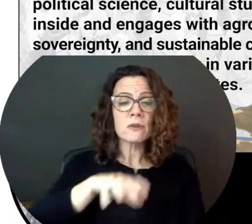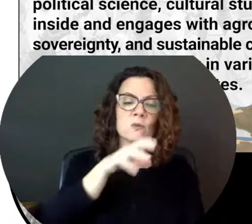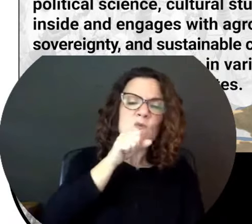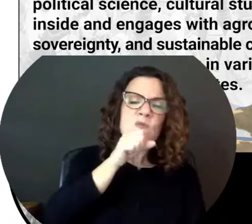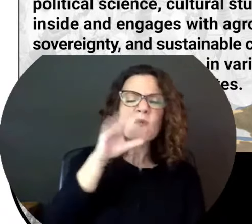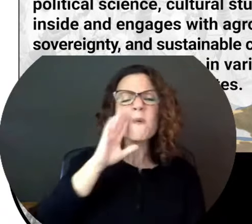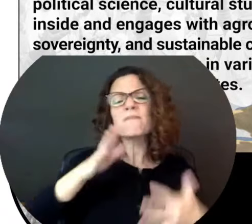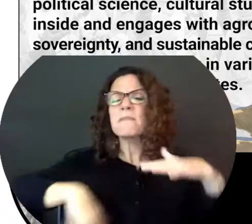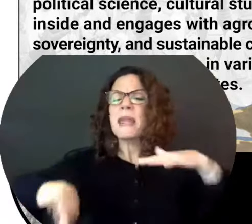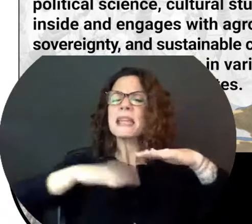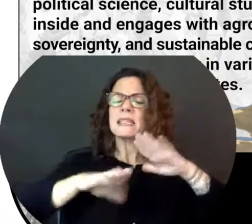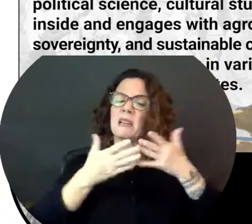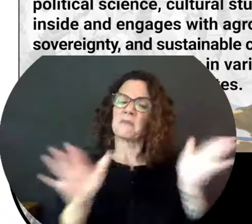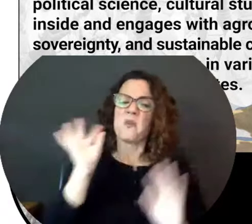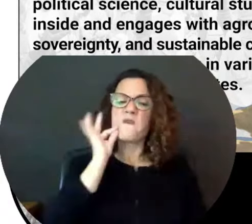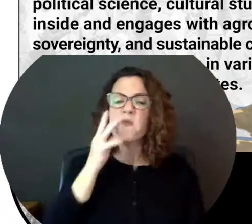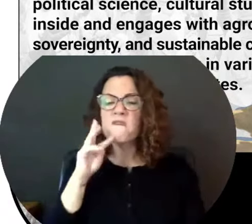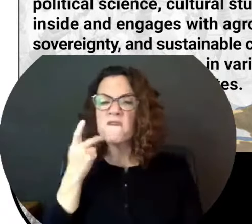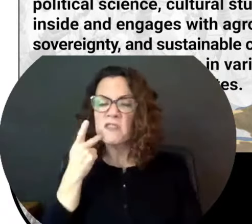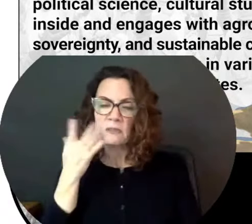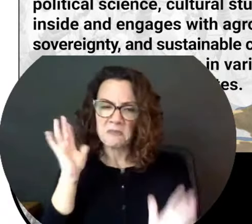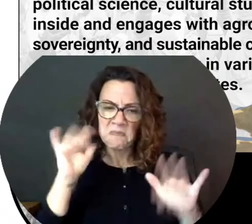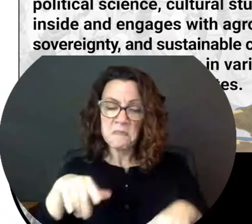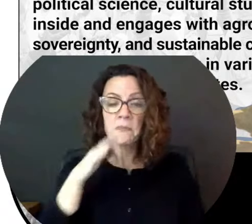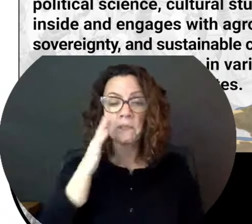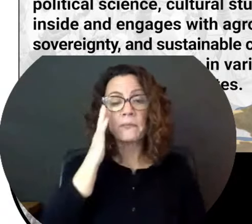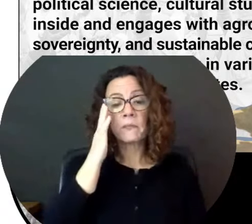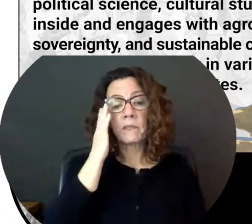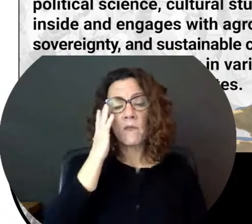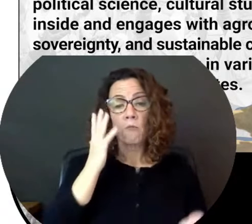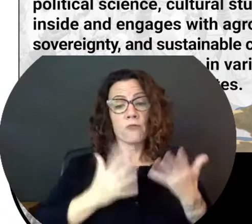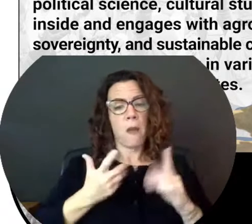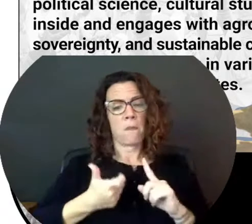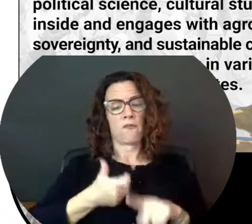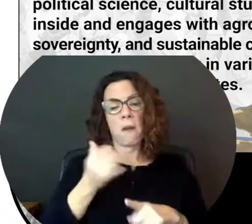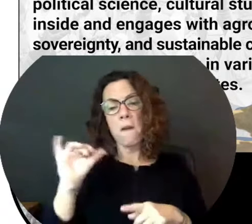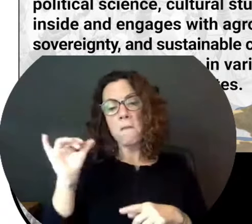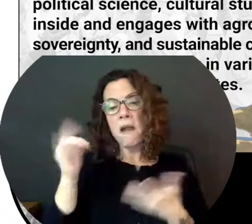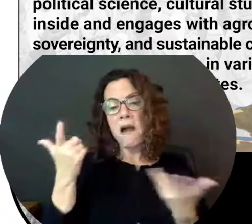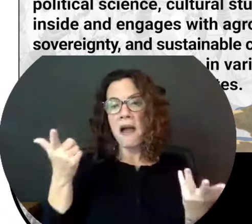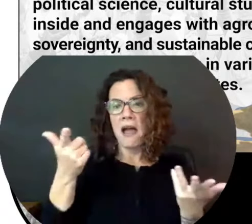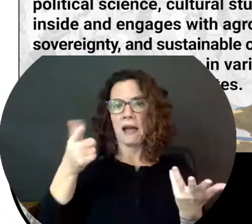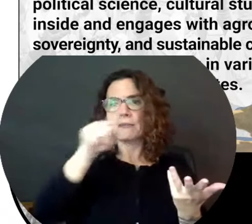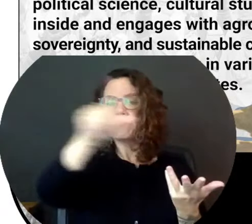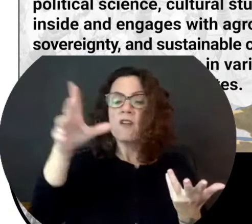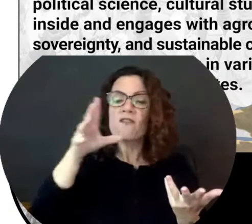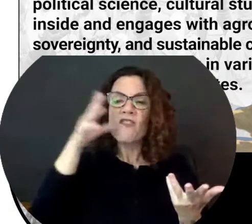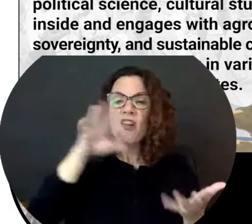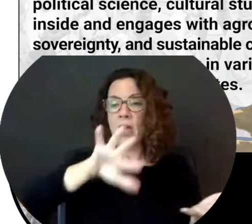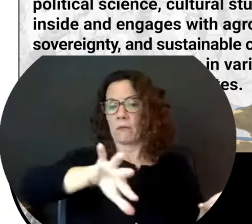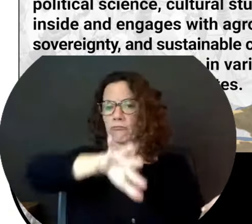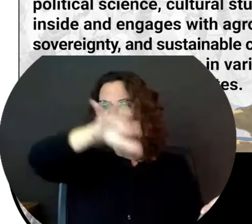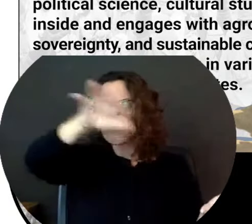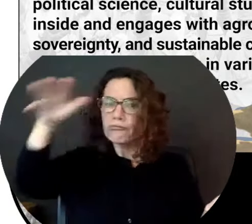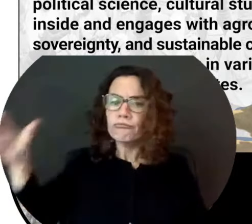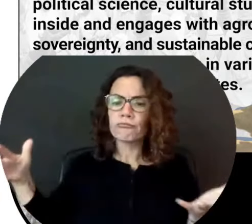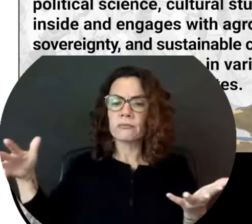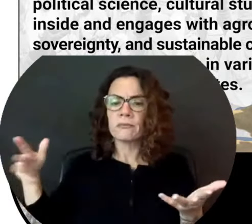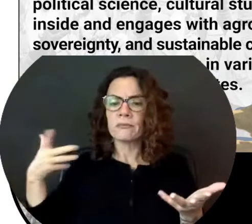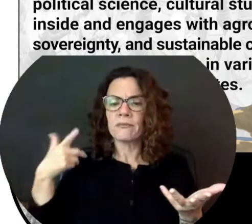from like surplus farms. And, we, you know, a lot of this stuff was picked before it was ripened, you